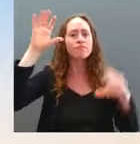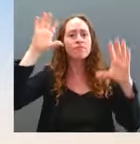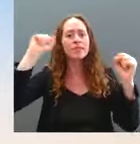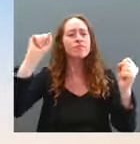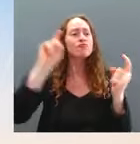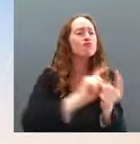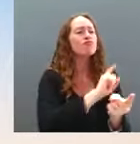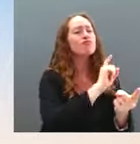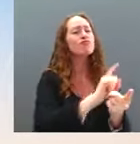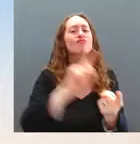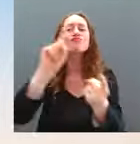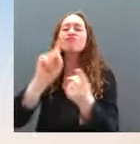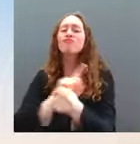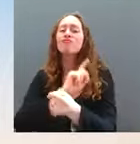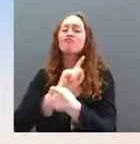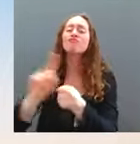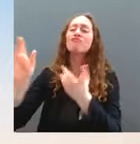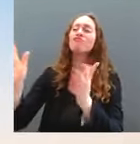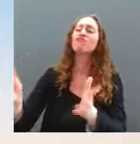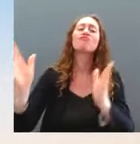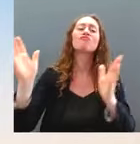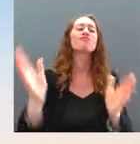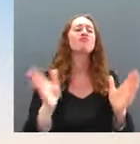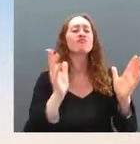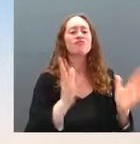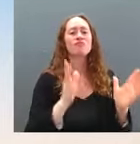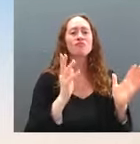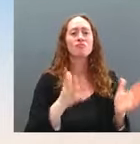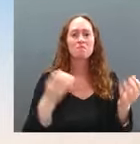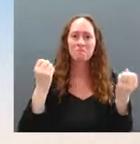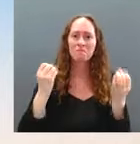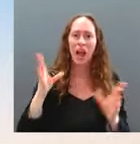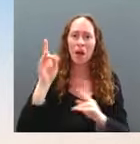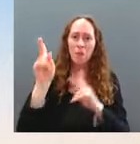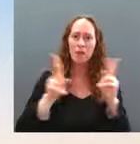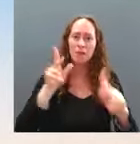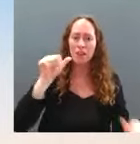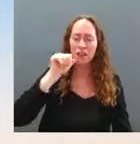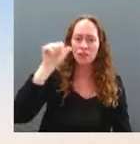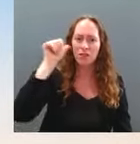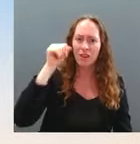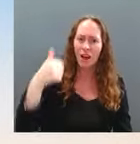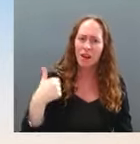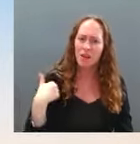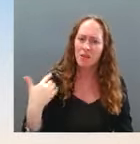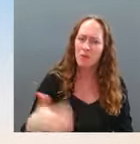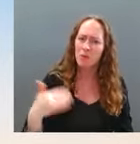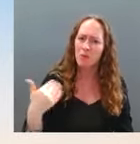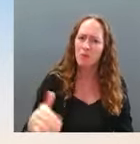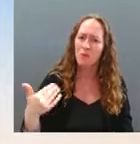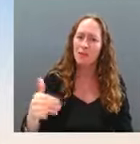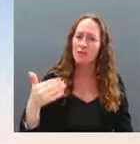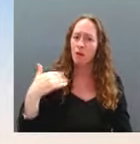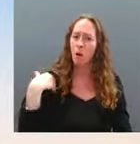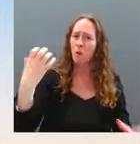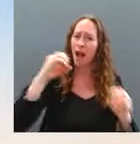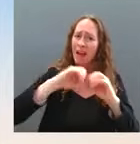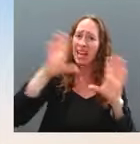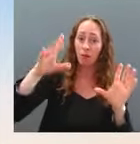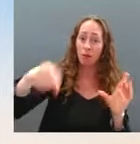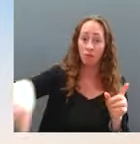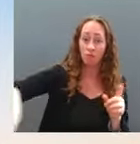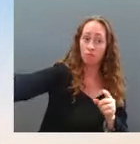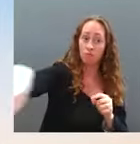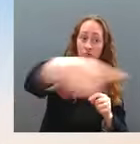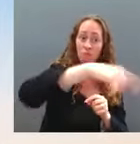moment and chance to visit with folks. So for clarity, not everybody in that room was tested in advance of arriving, correct? Correct. So some of those people